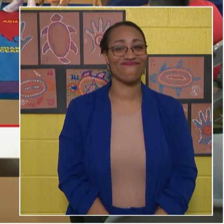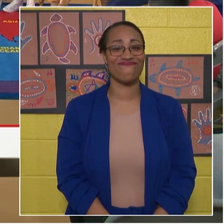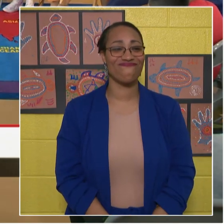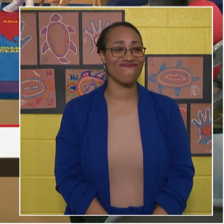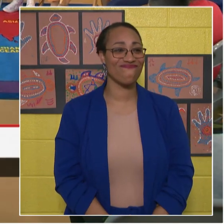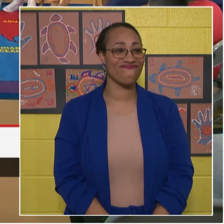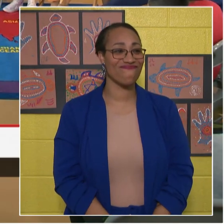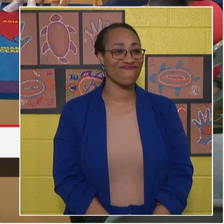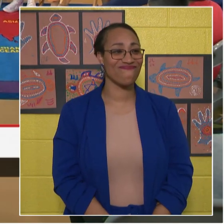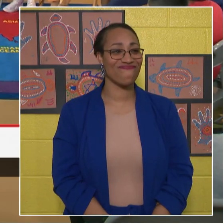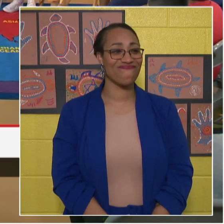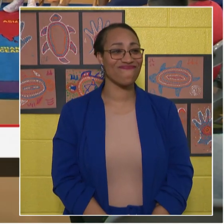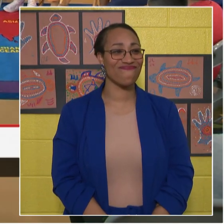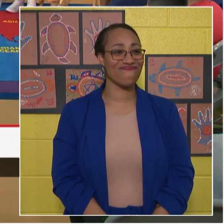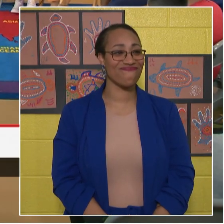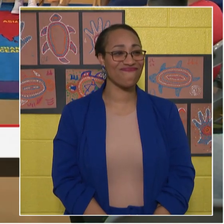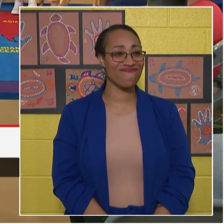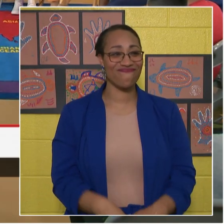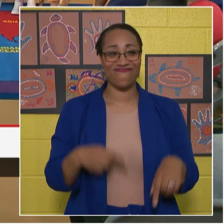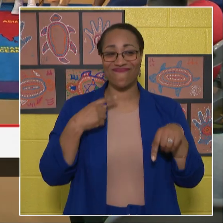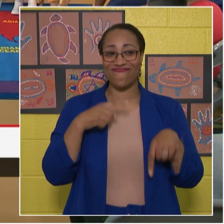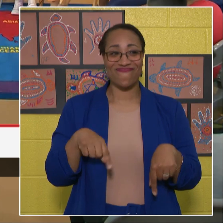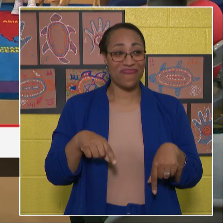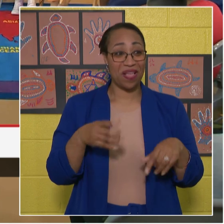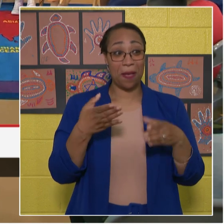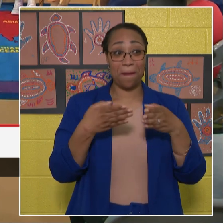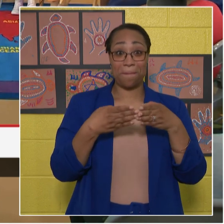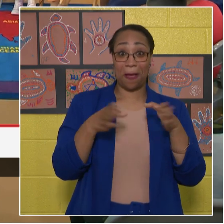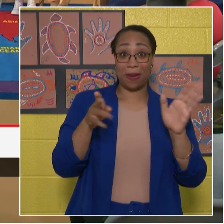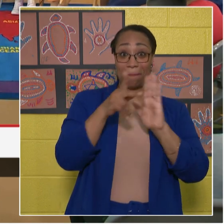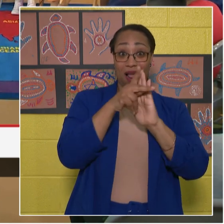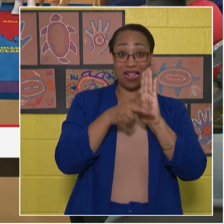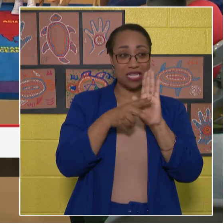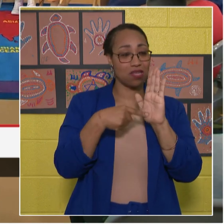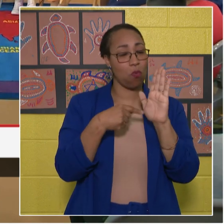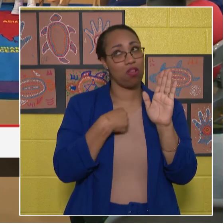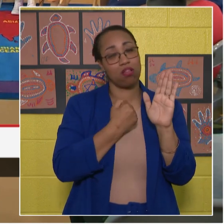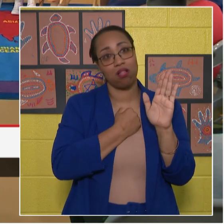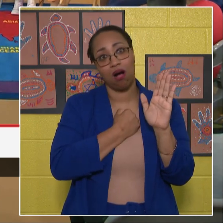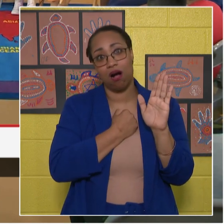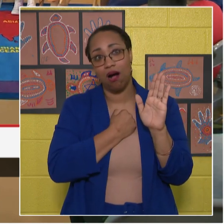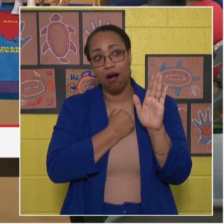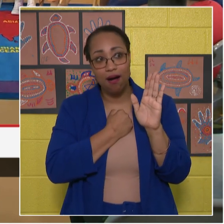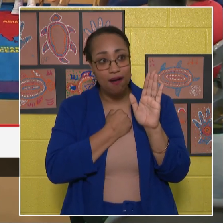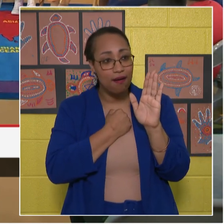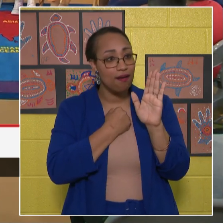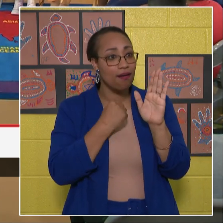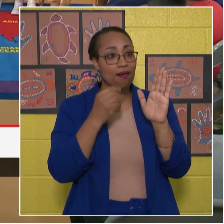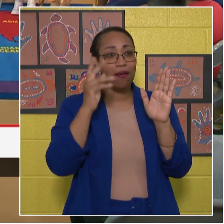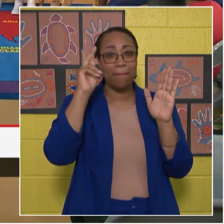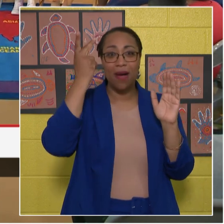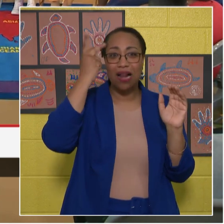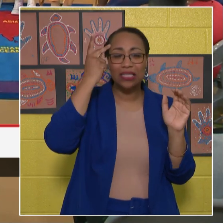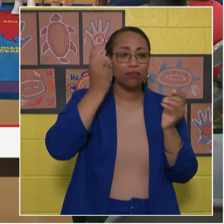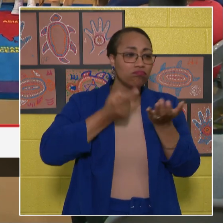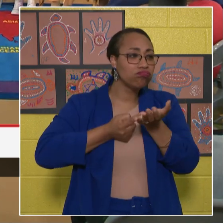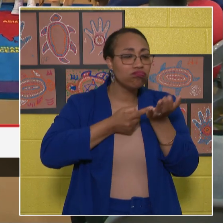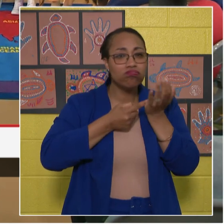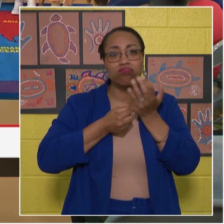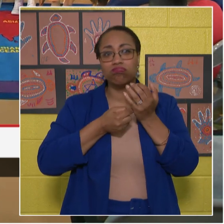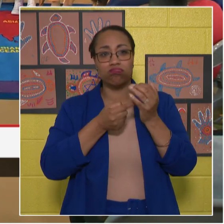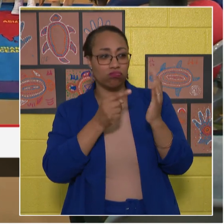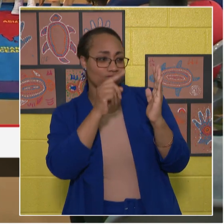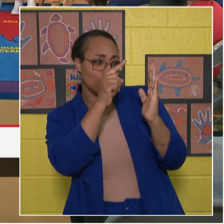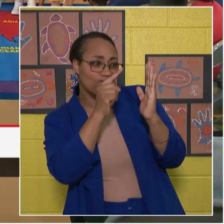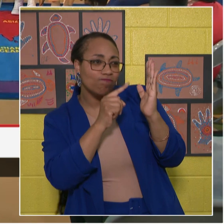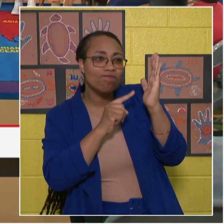public policy and I love politics. And I love to make decisions